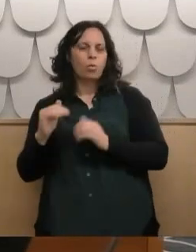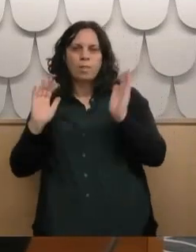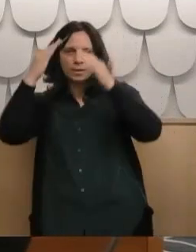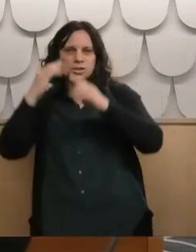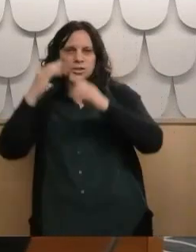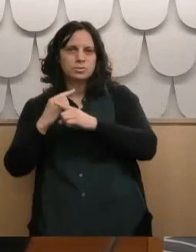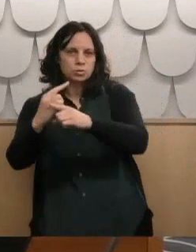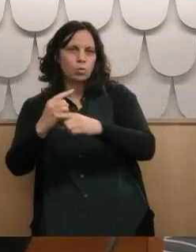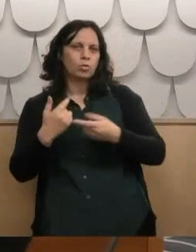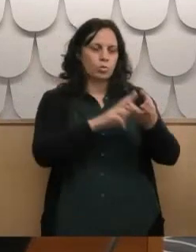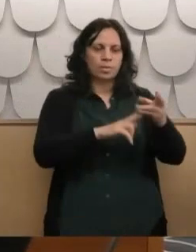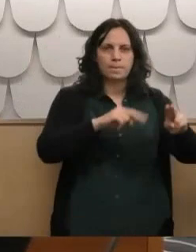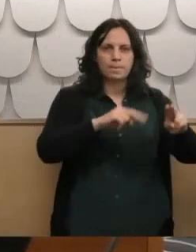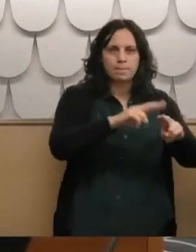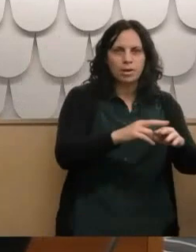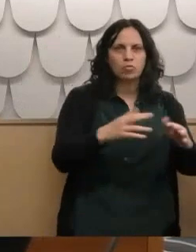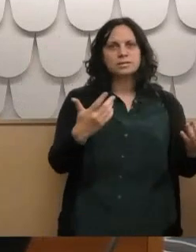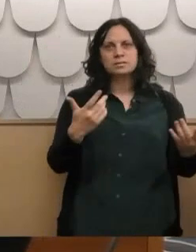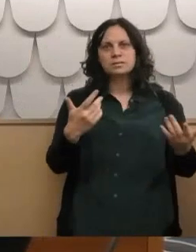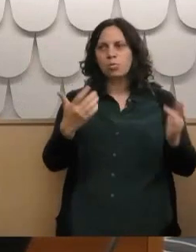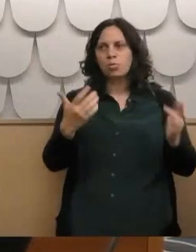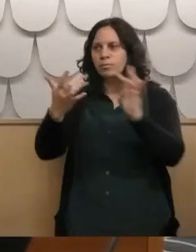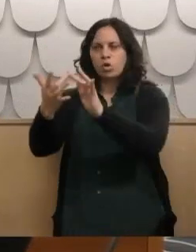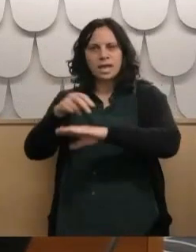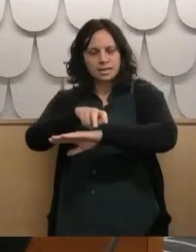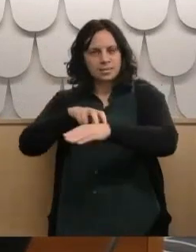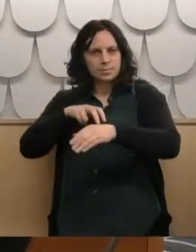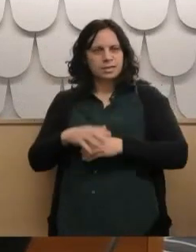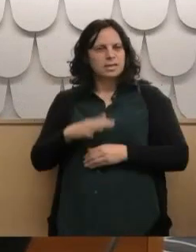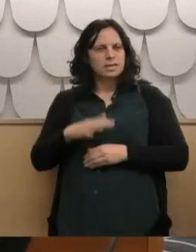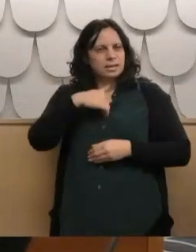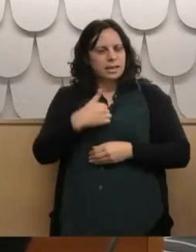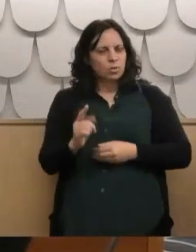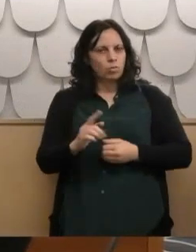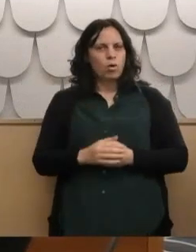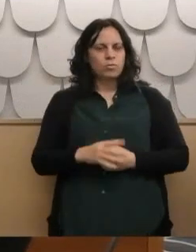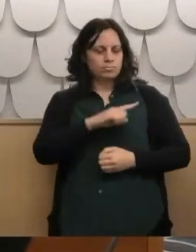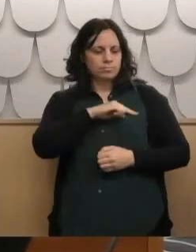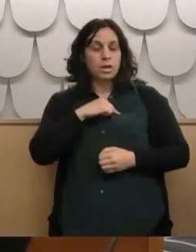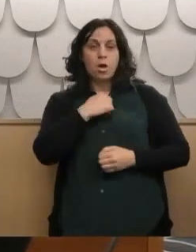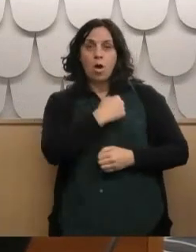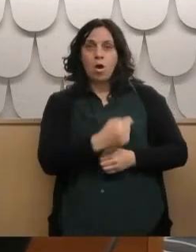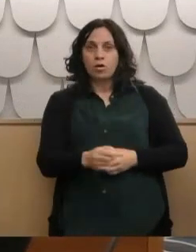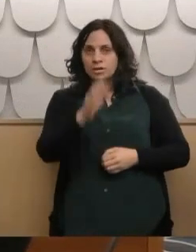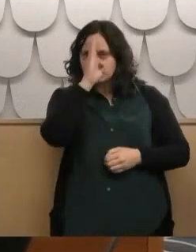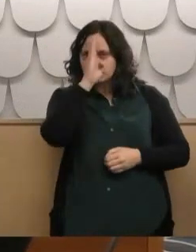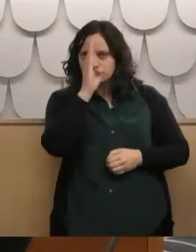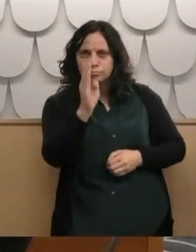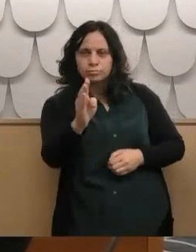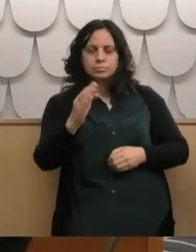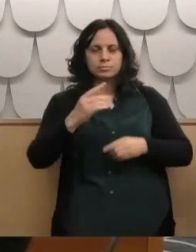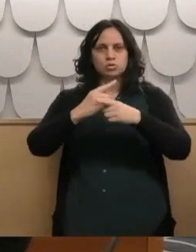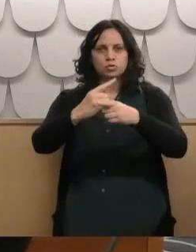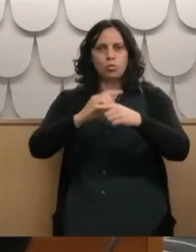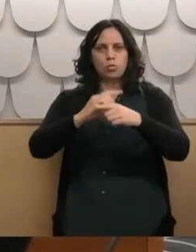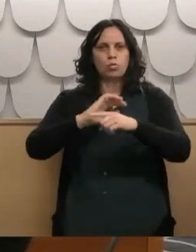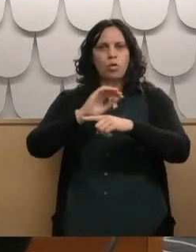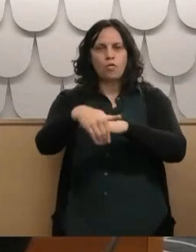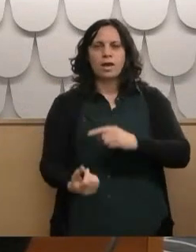the police, what needs to be is that there's honest and frank communications about what has